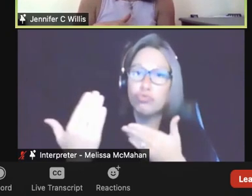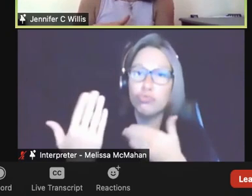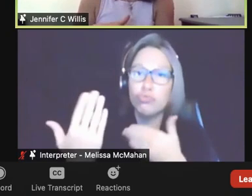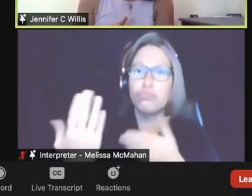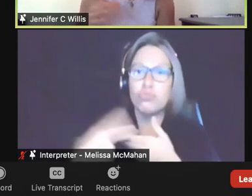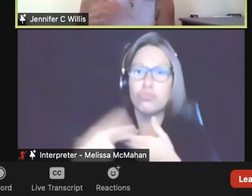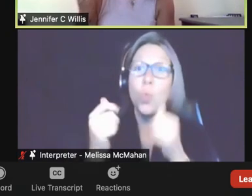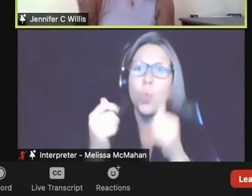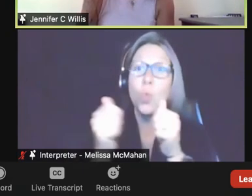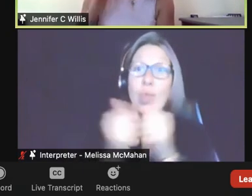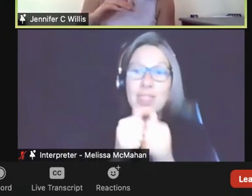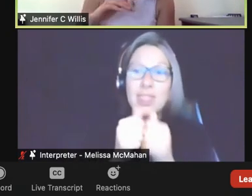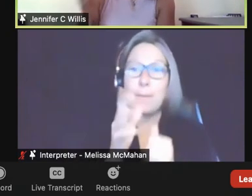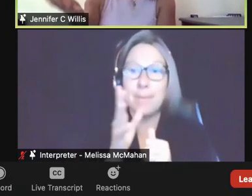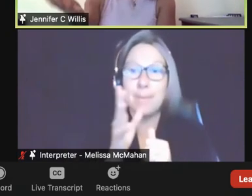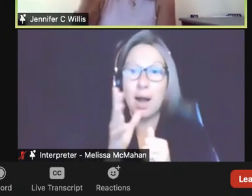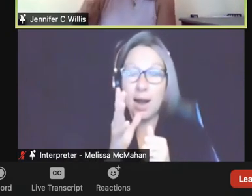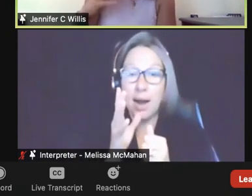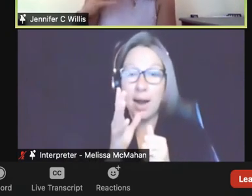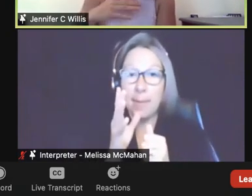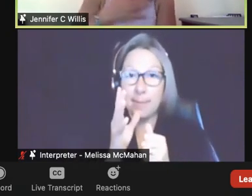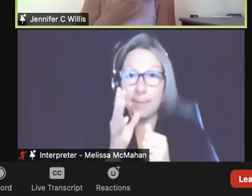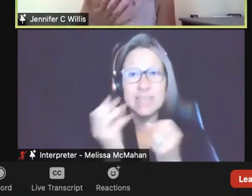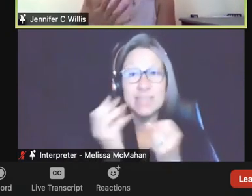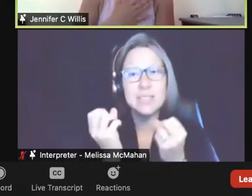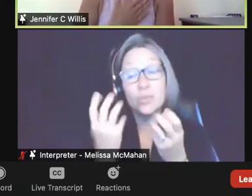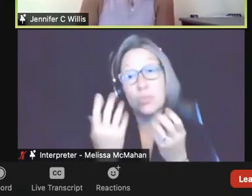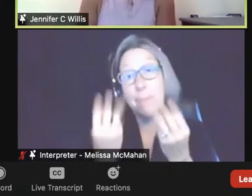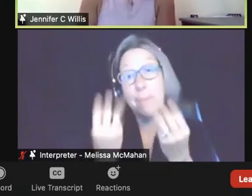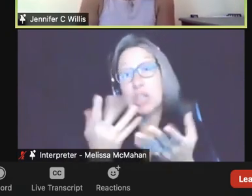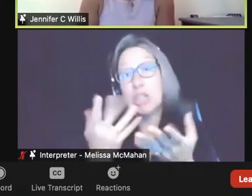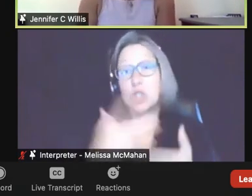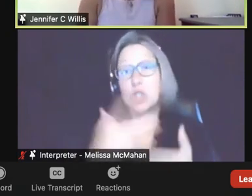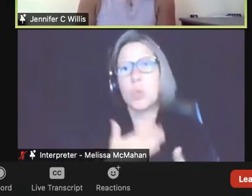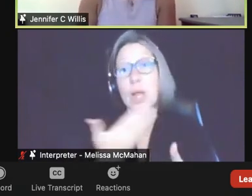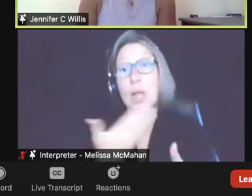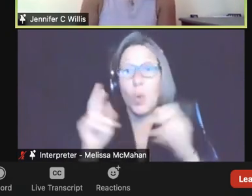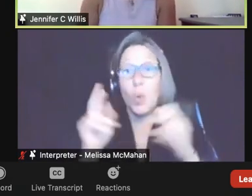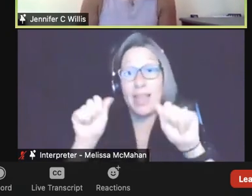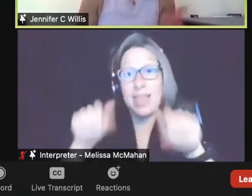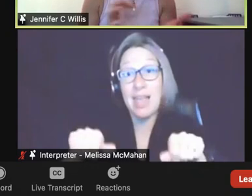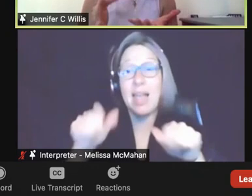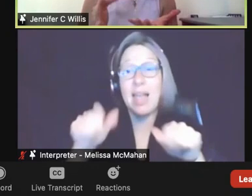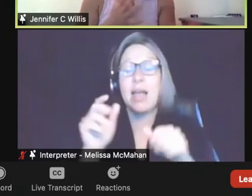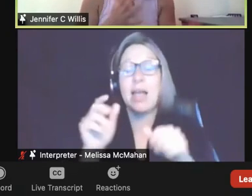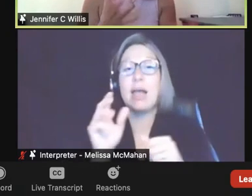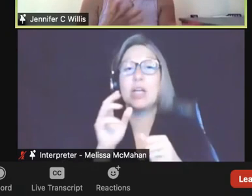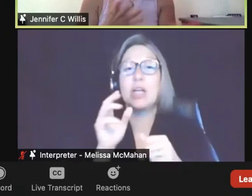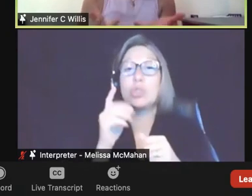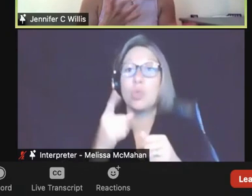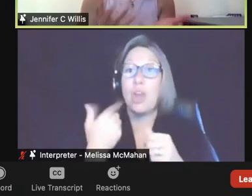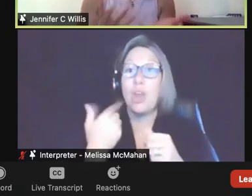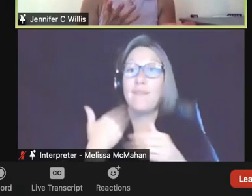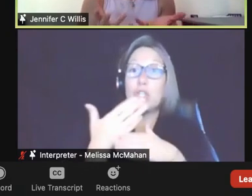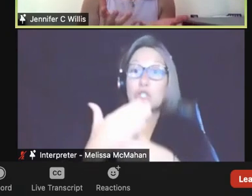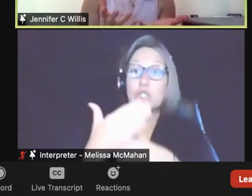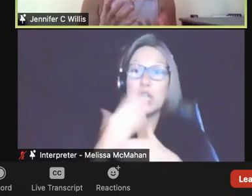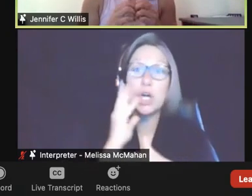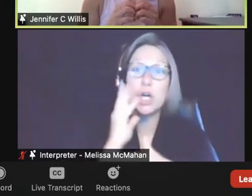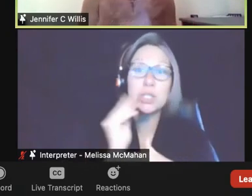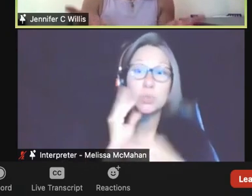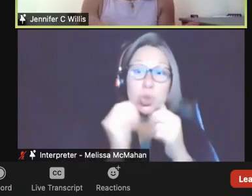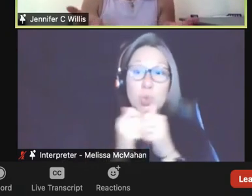with mom in the amount that she is willing to, or that she is able to. And so they are having this shared experience